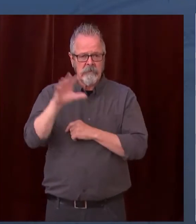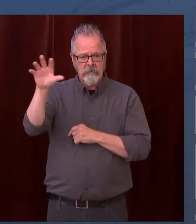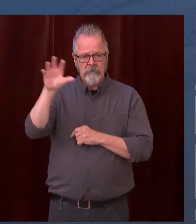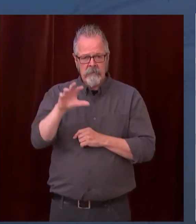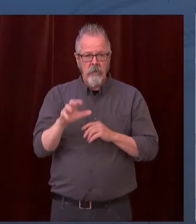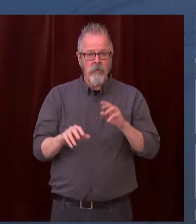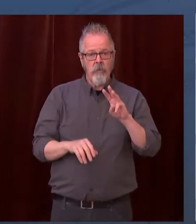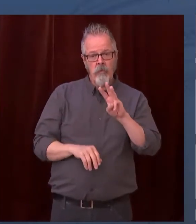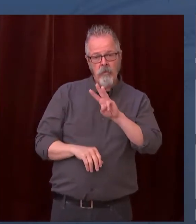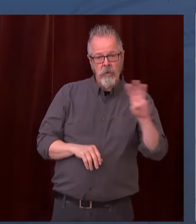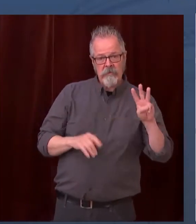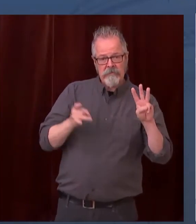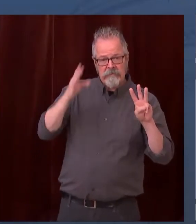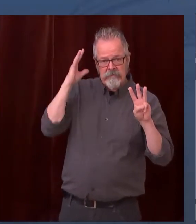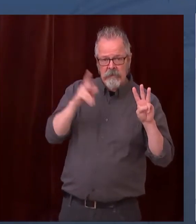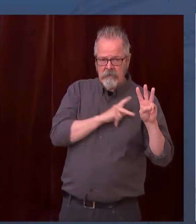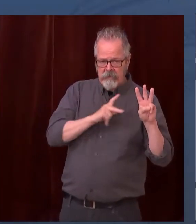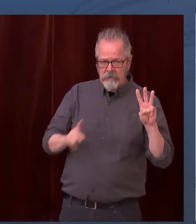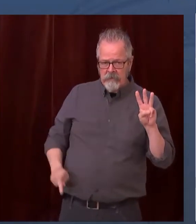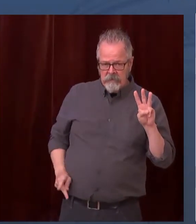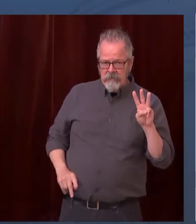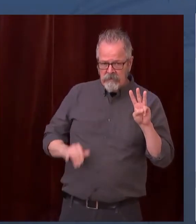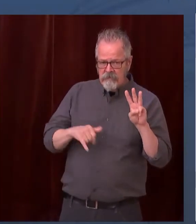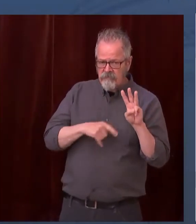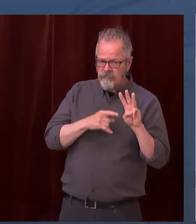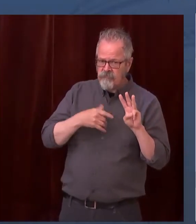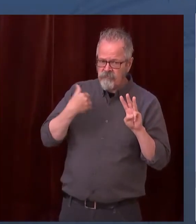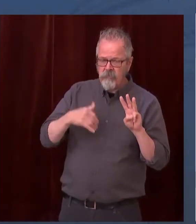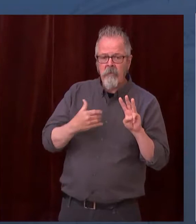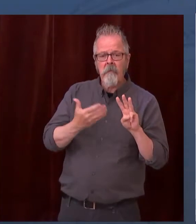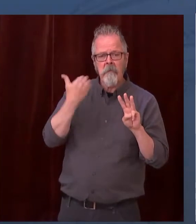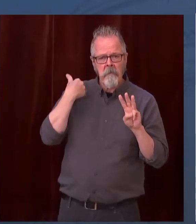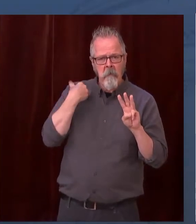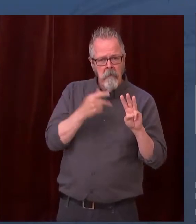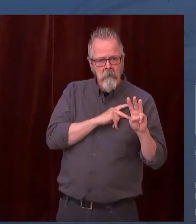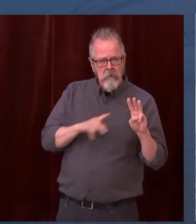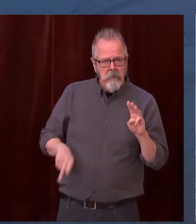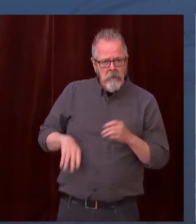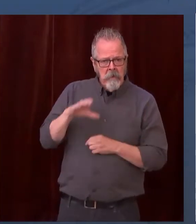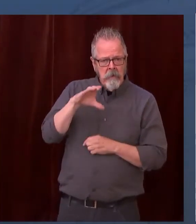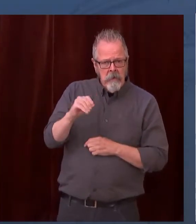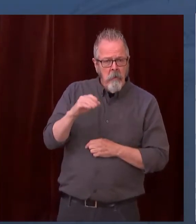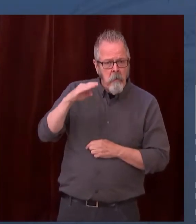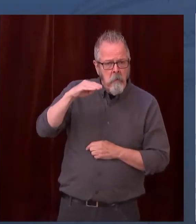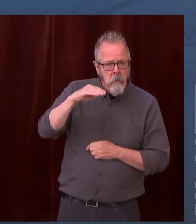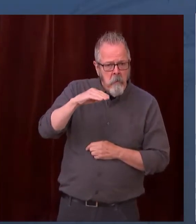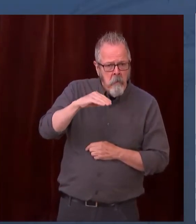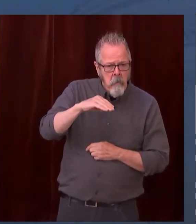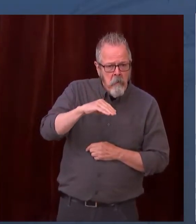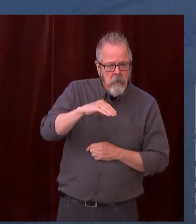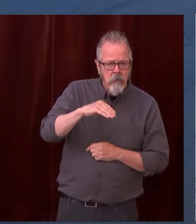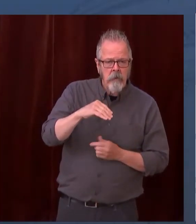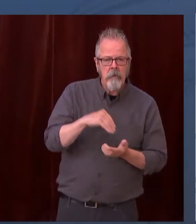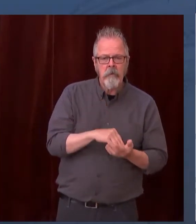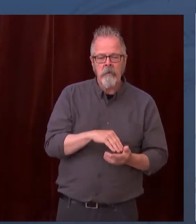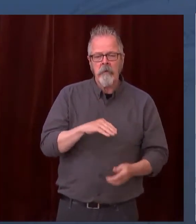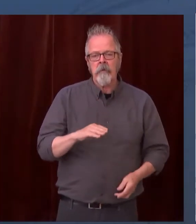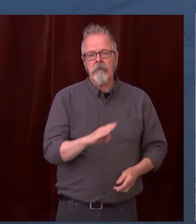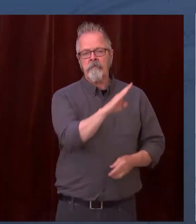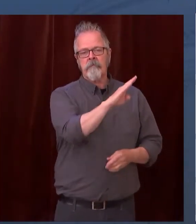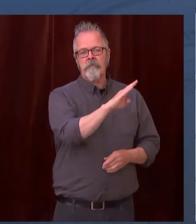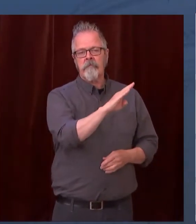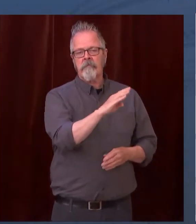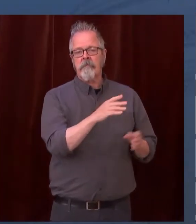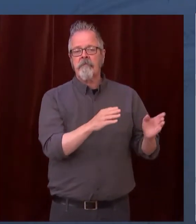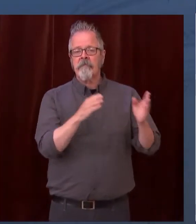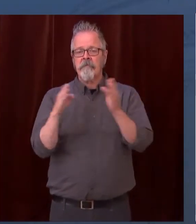but now are going back up to 45.7 today. Spokane had a smaller